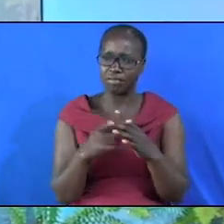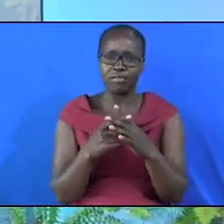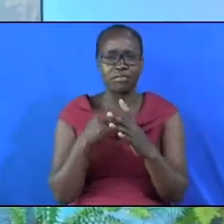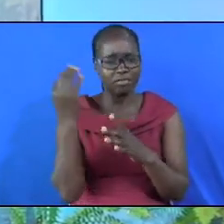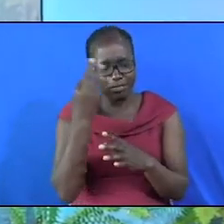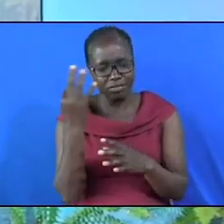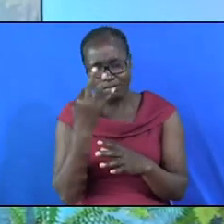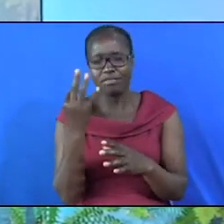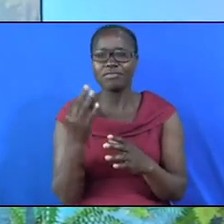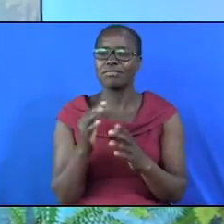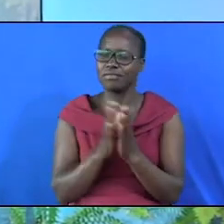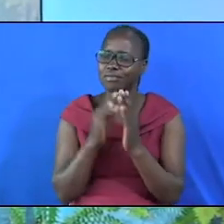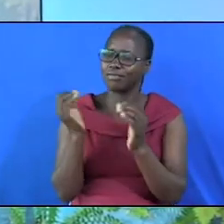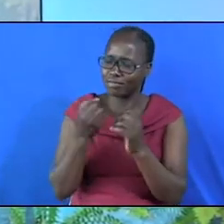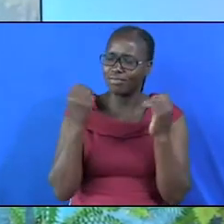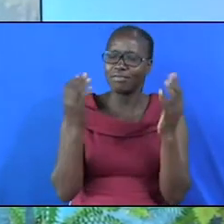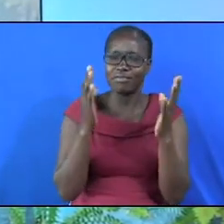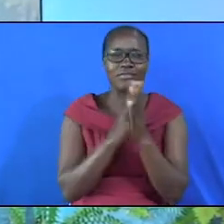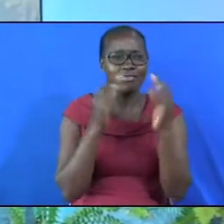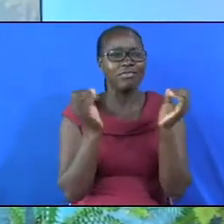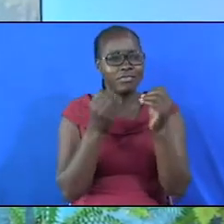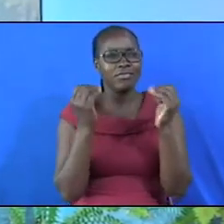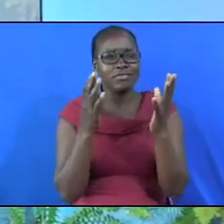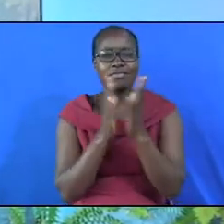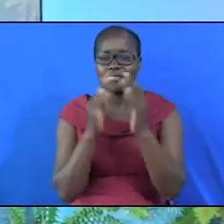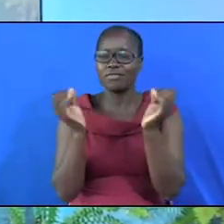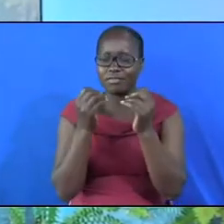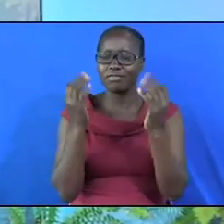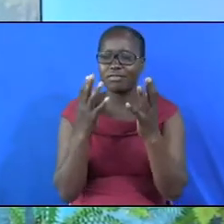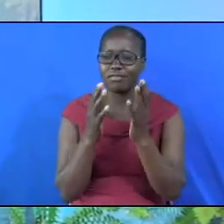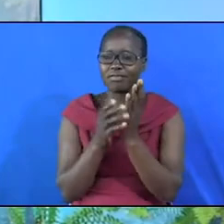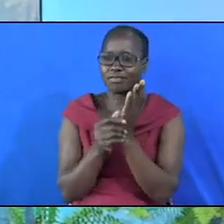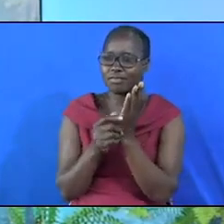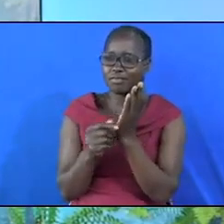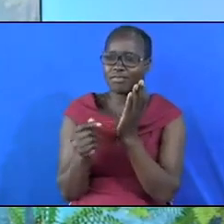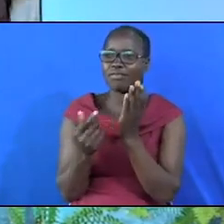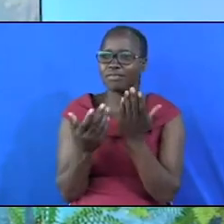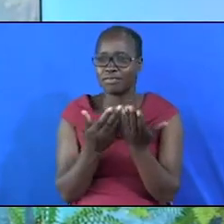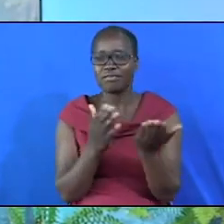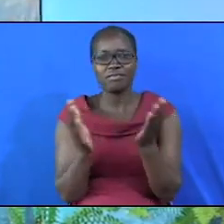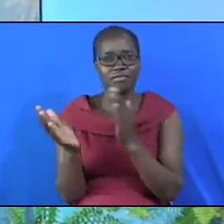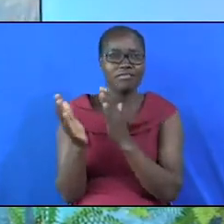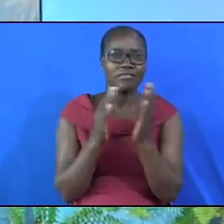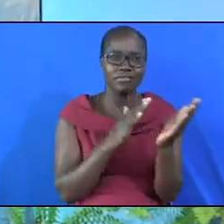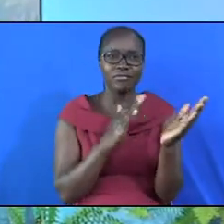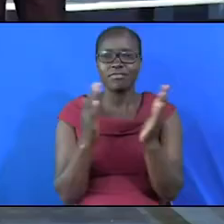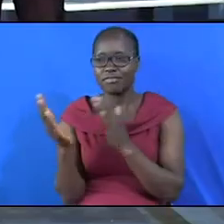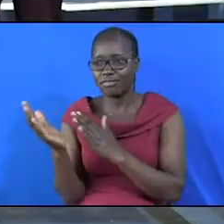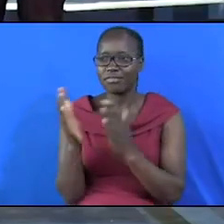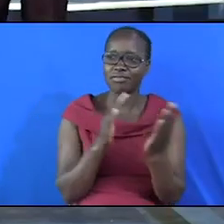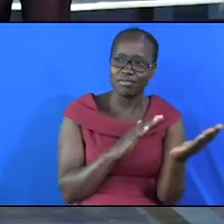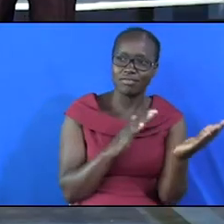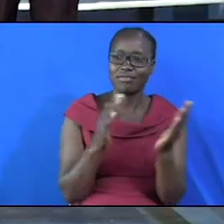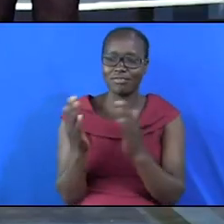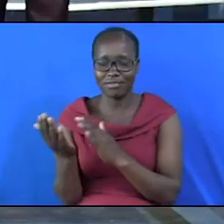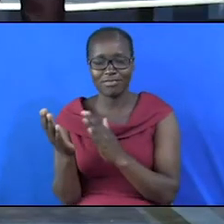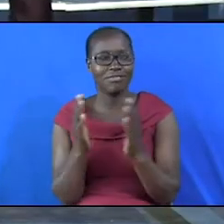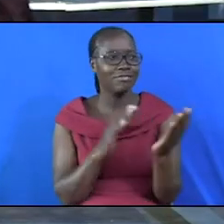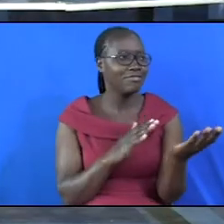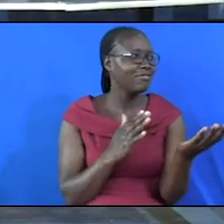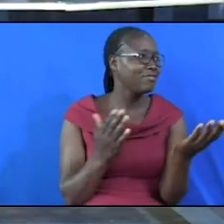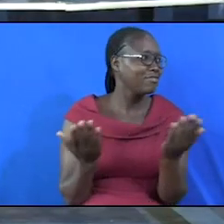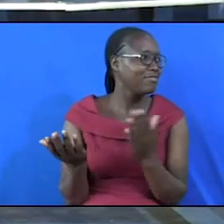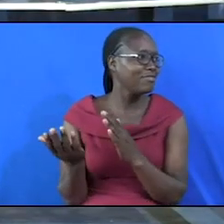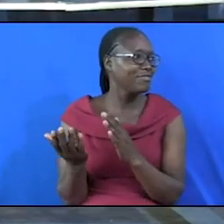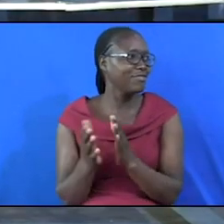hallelujah, hallelujah, hallelujah. When I was preaching, the maize was going to the left and to the what? No, these guys